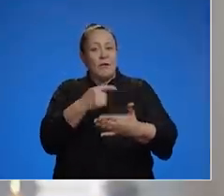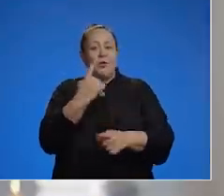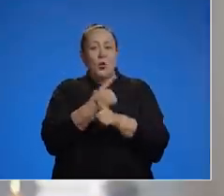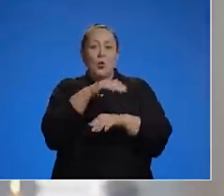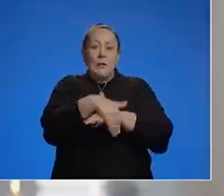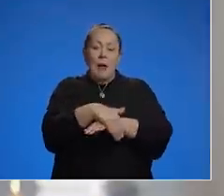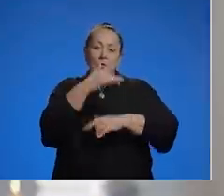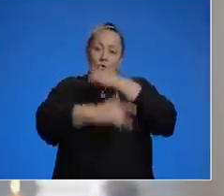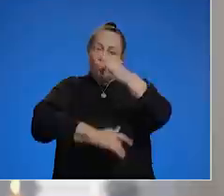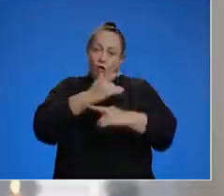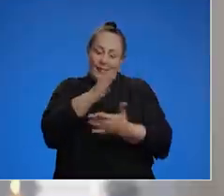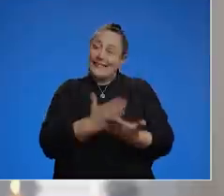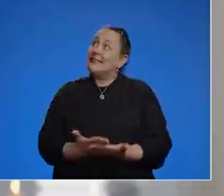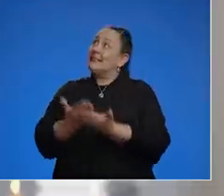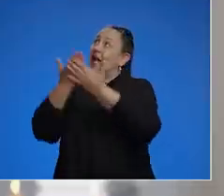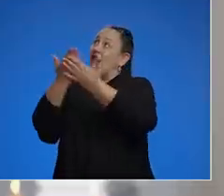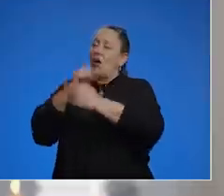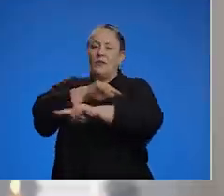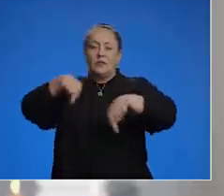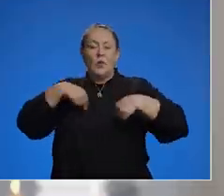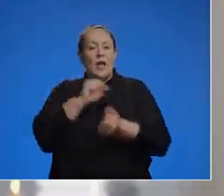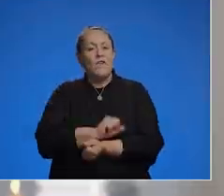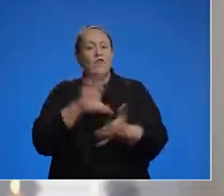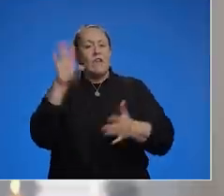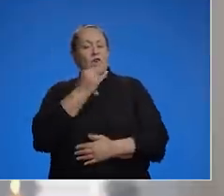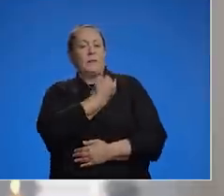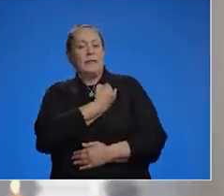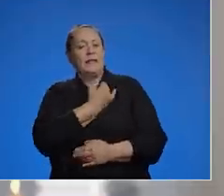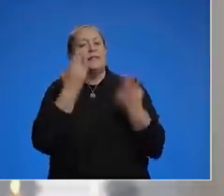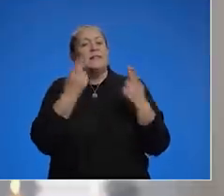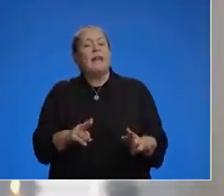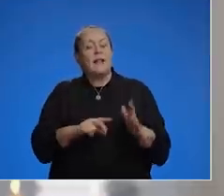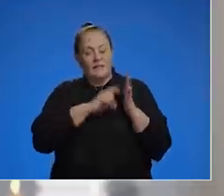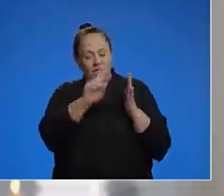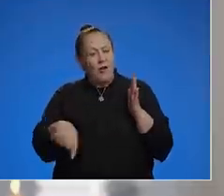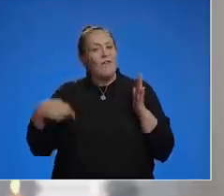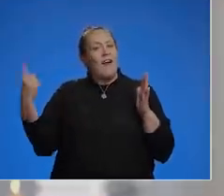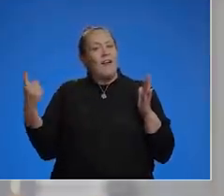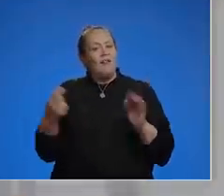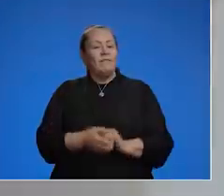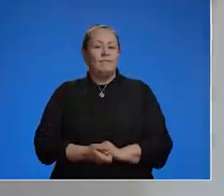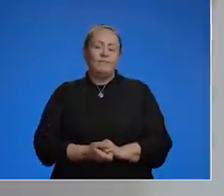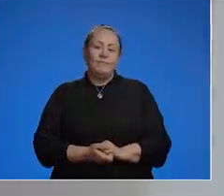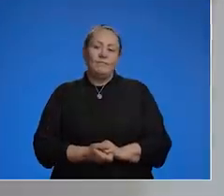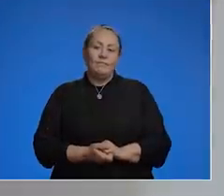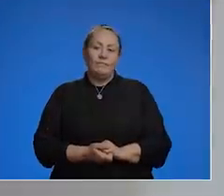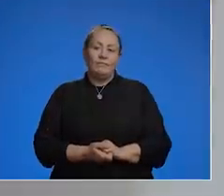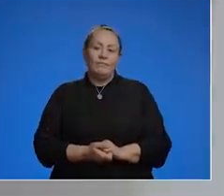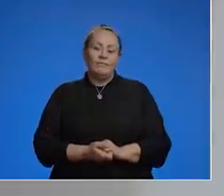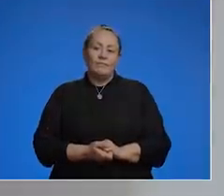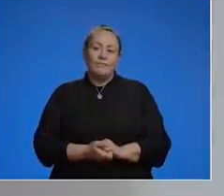because of Christ's sacrifice, we are freed from sin and death for all eternity.